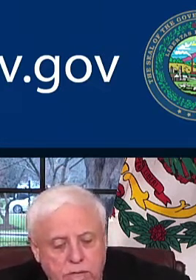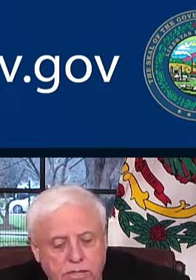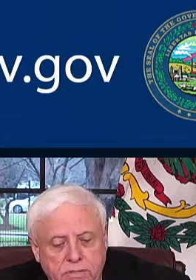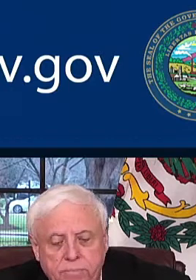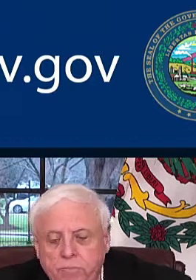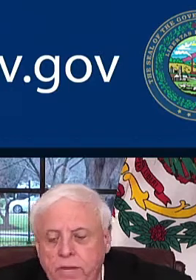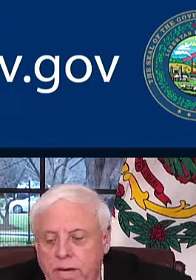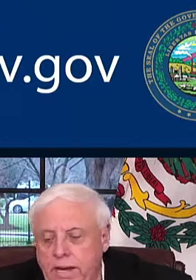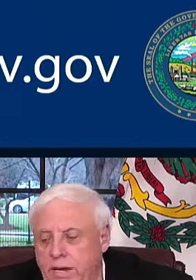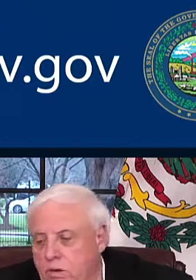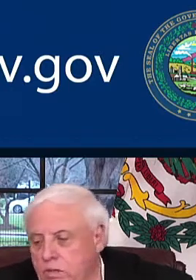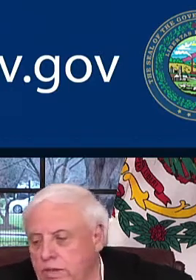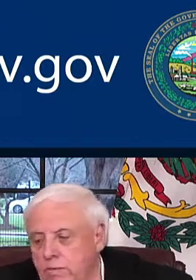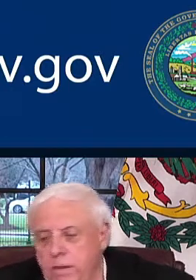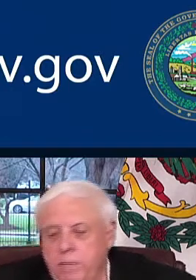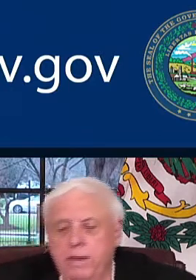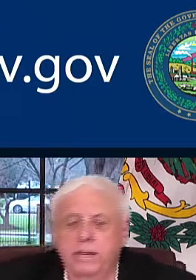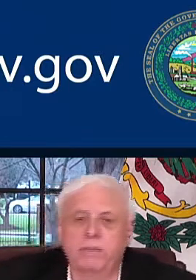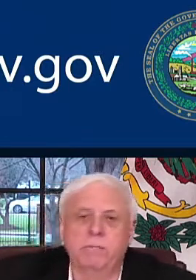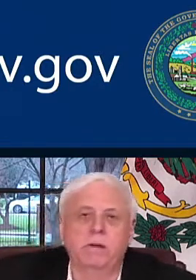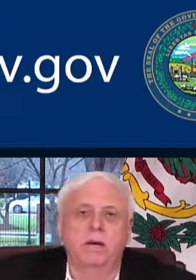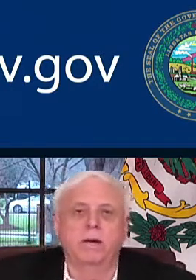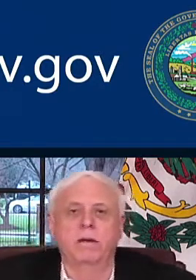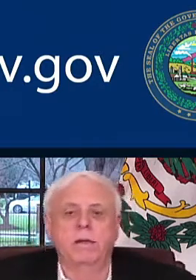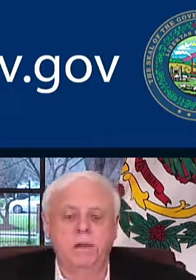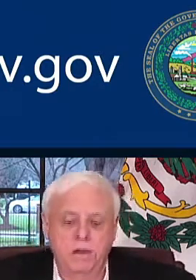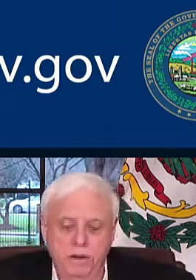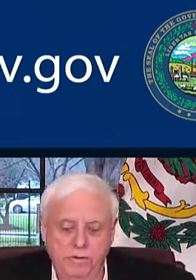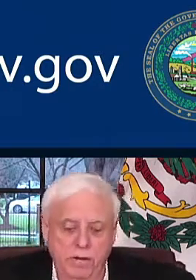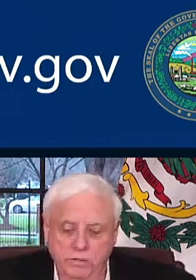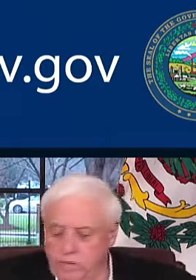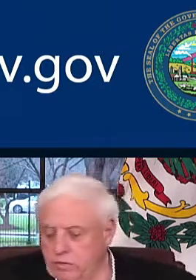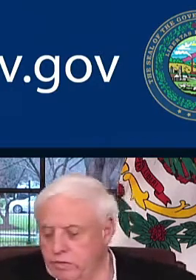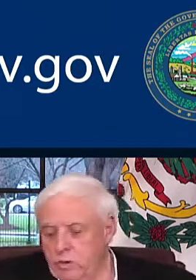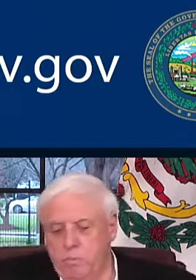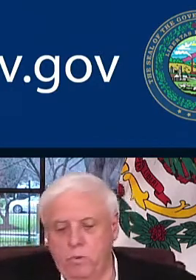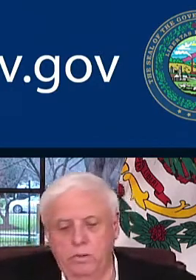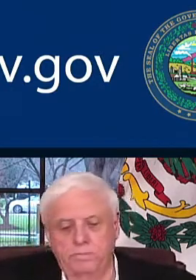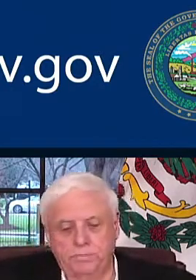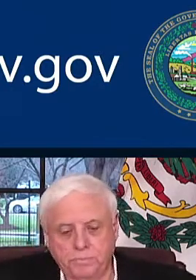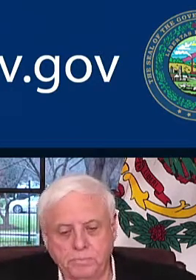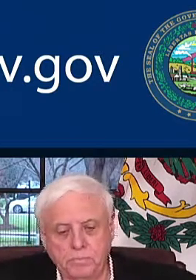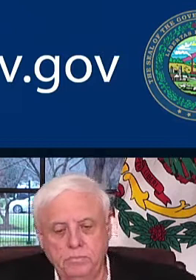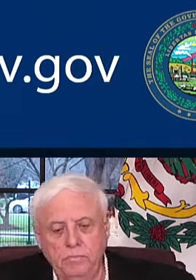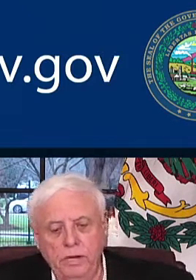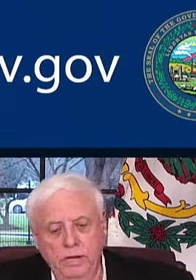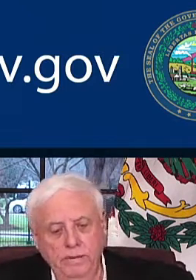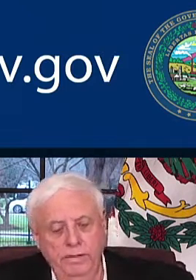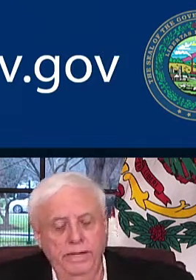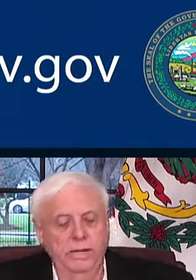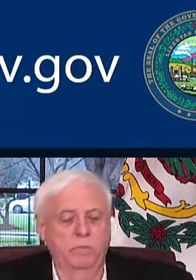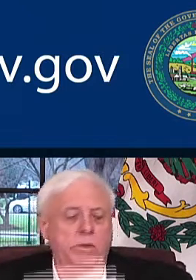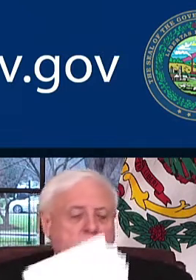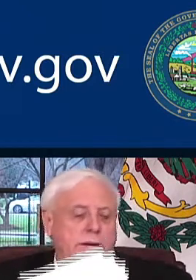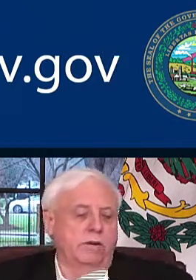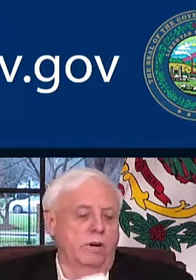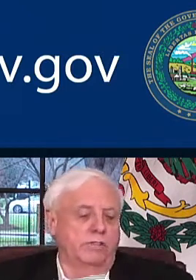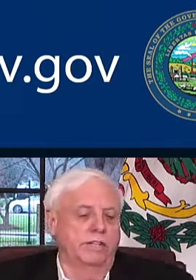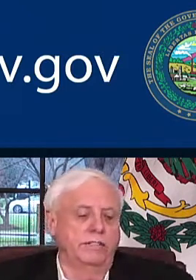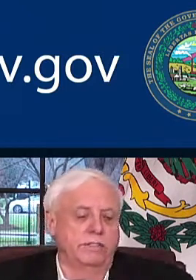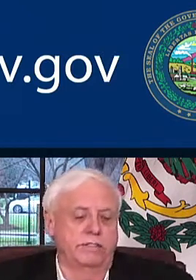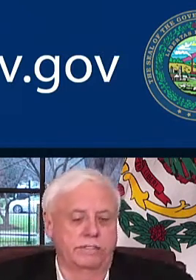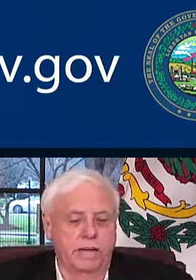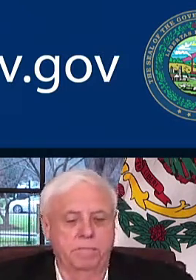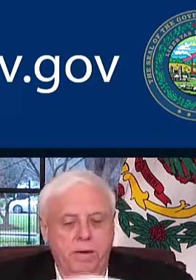of different ways. And I encourage everybody about giving blood. So important and everything. And the Red